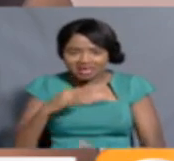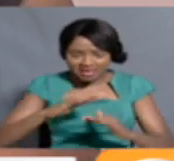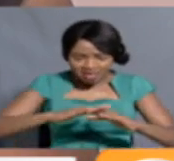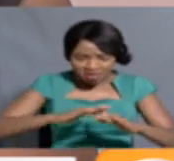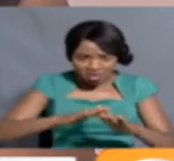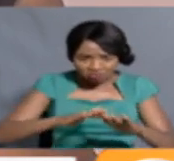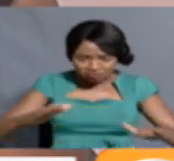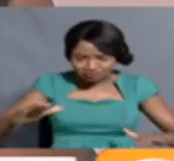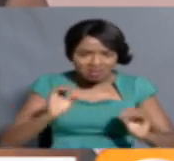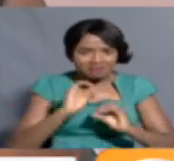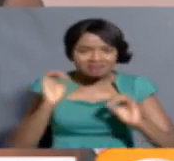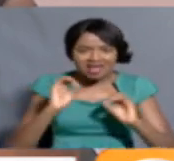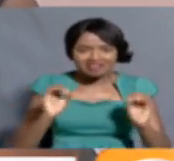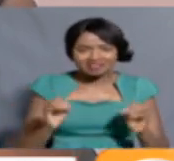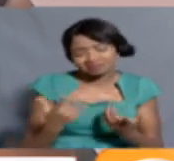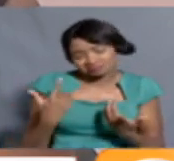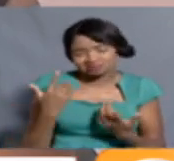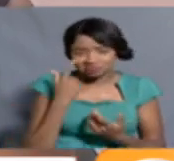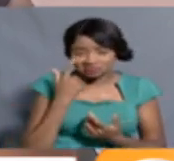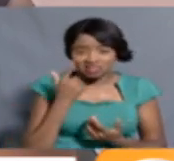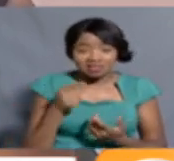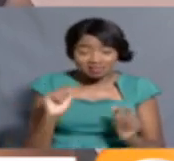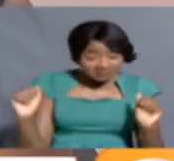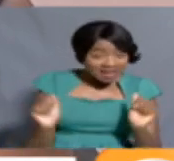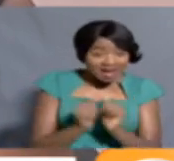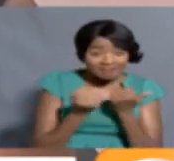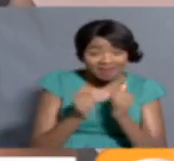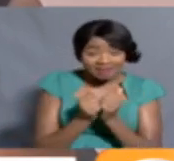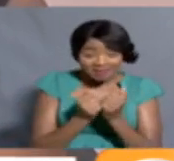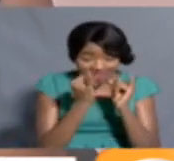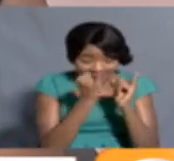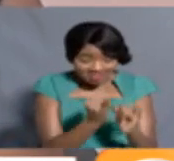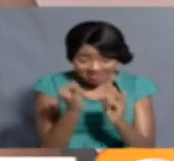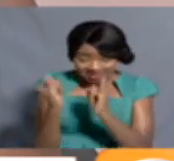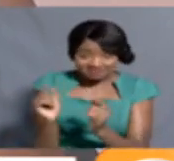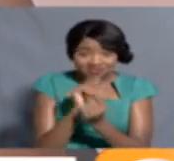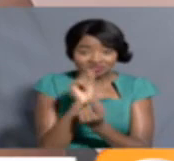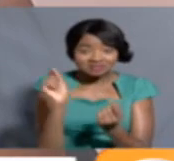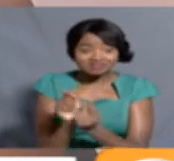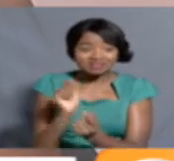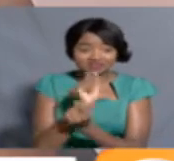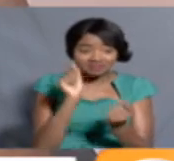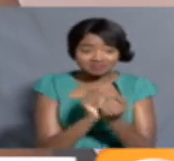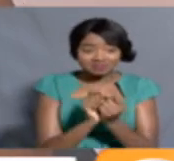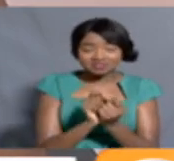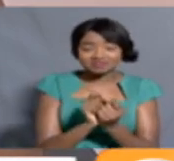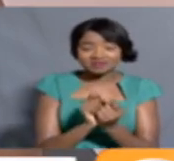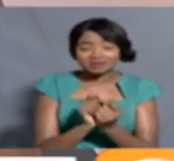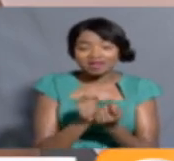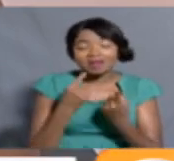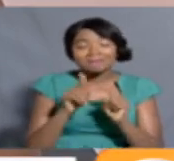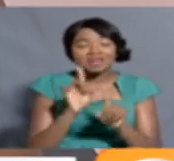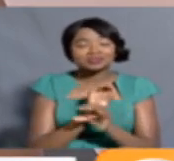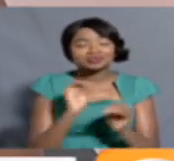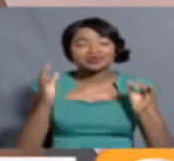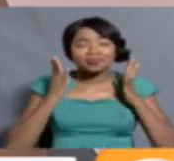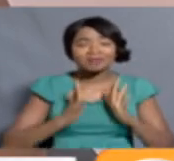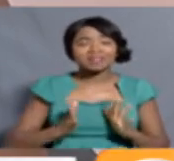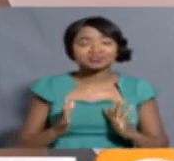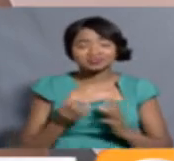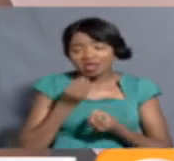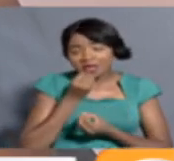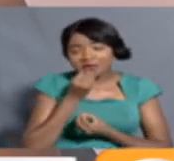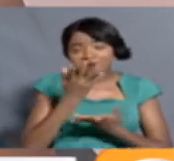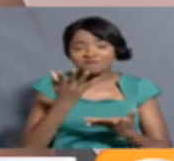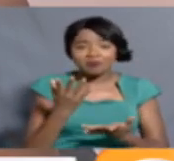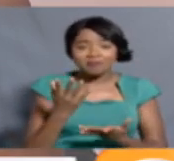see with the police, and it only happens to certain individuals, but they say this is widespread, but nobody else is reporting their security having